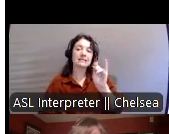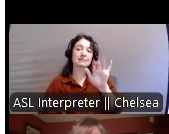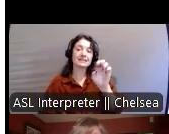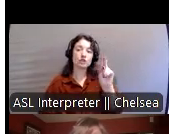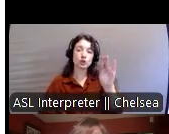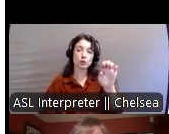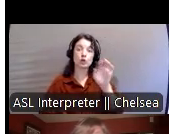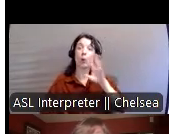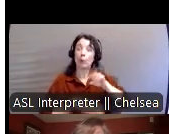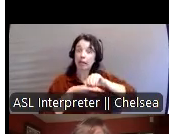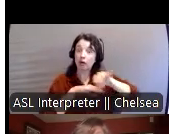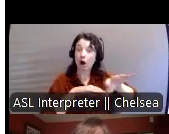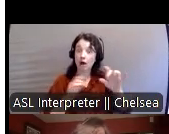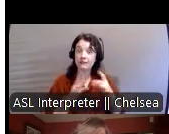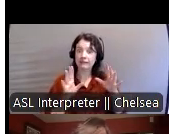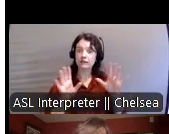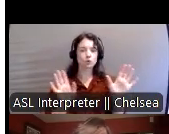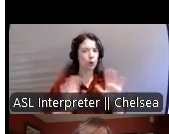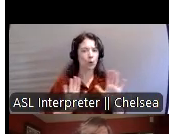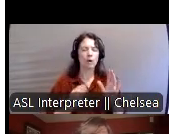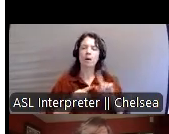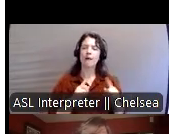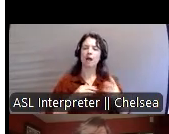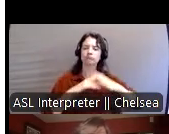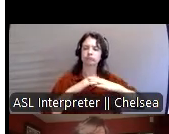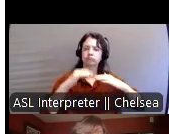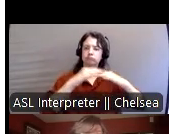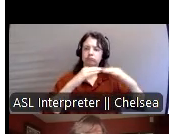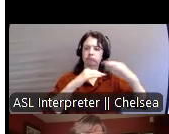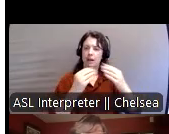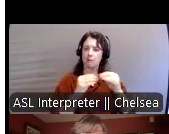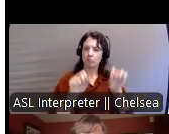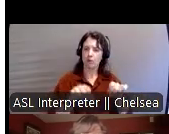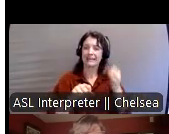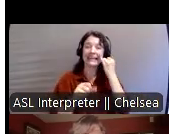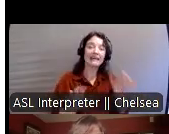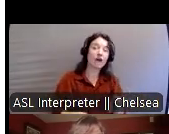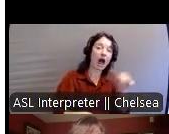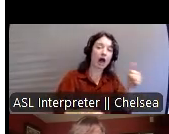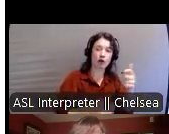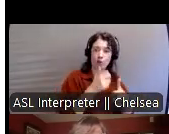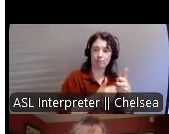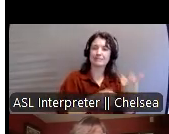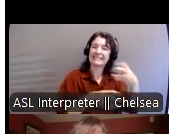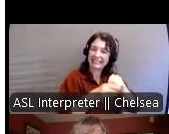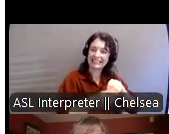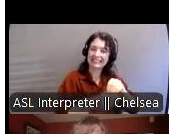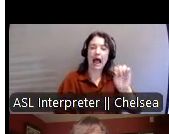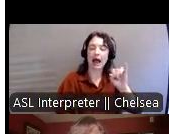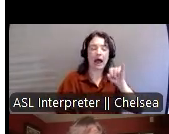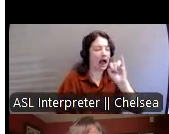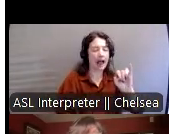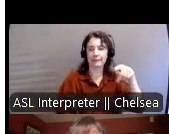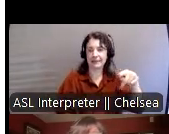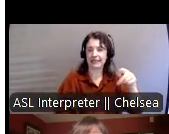risk factors when combined with other vulnerabilities in intimate partner relationships. Something you will notice is that we use the